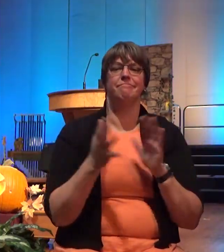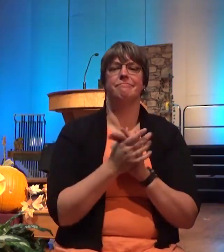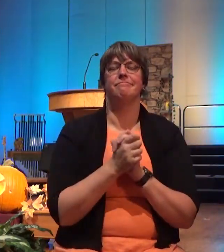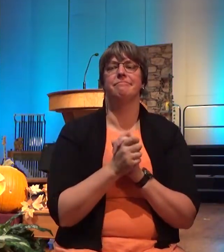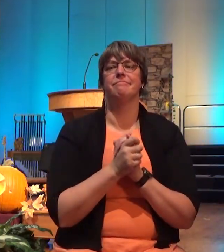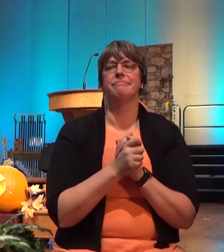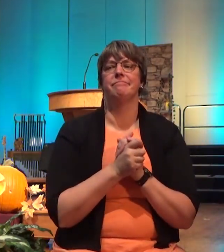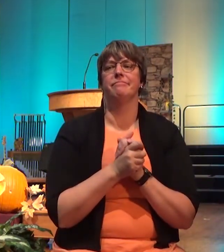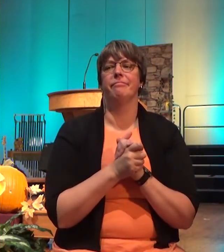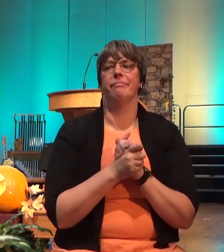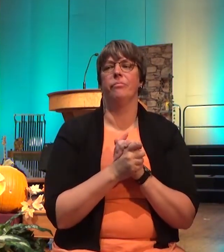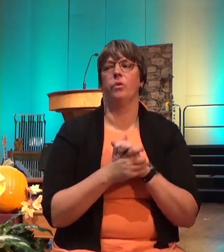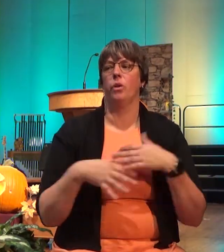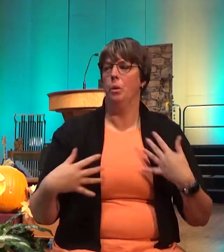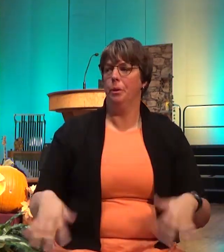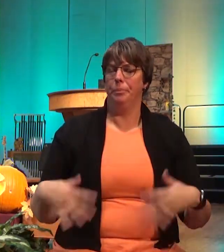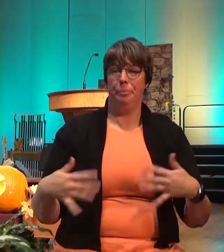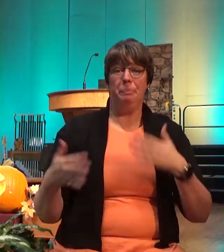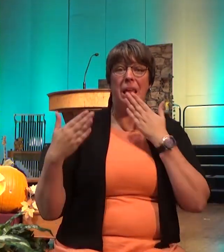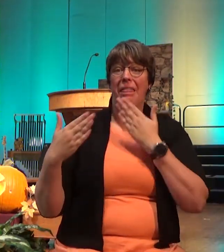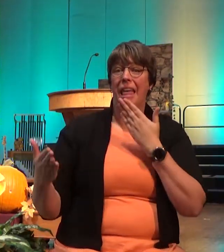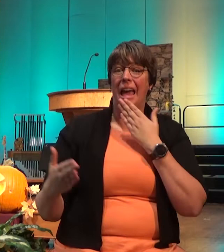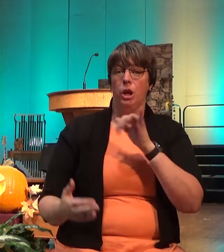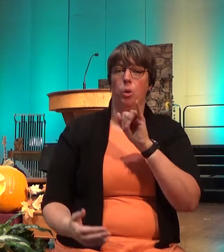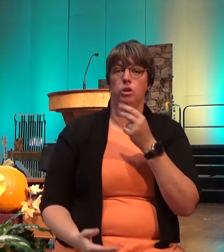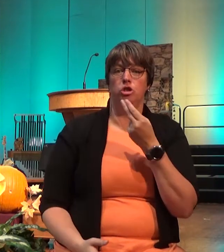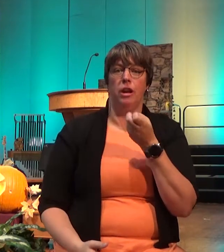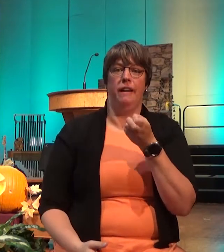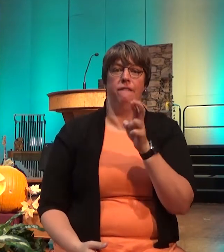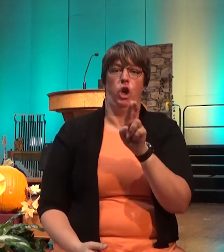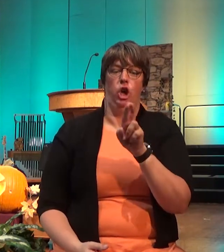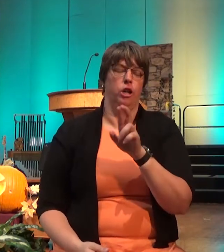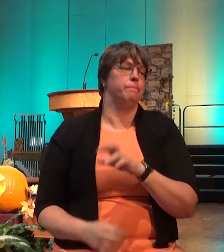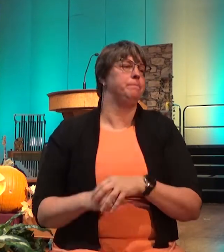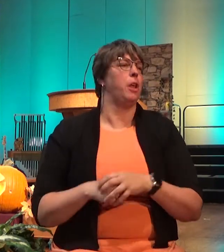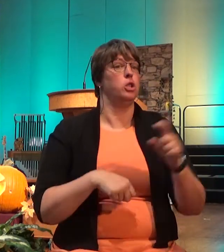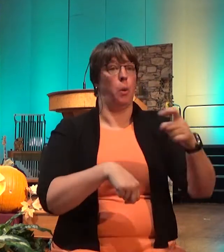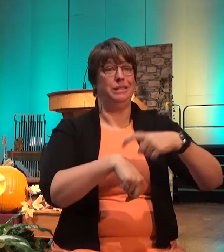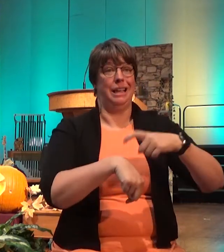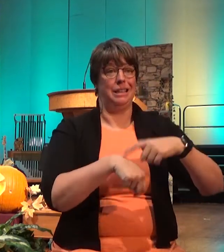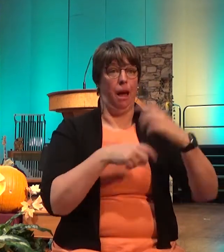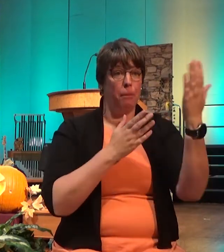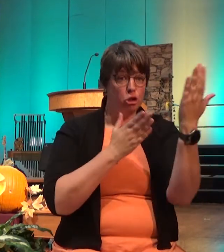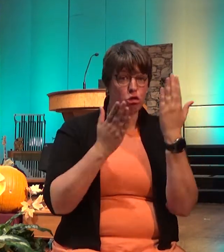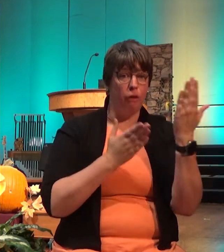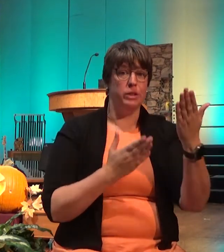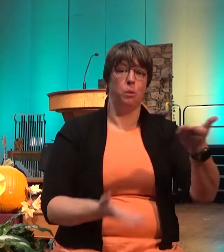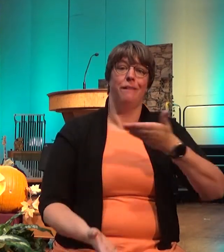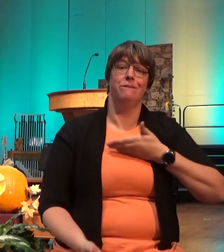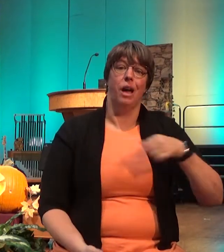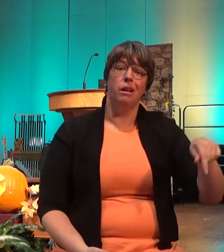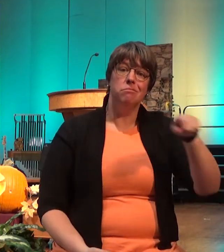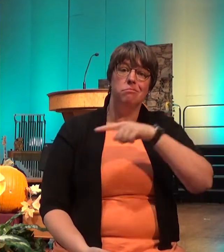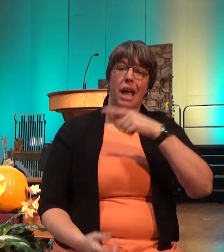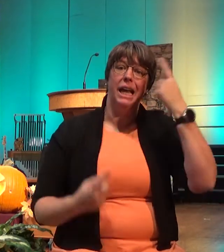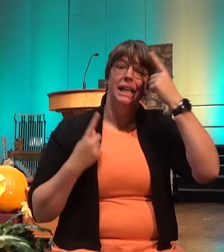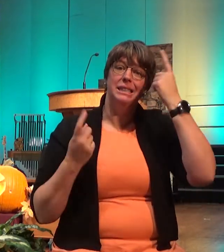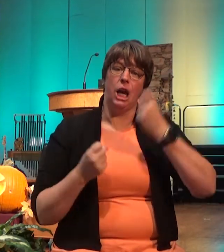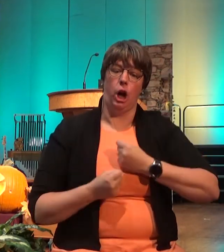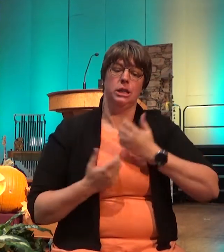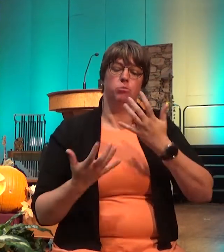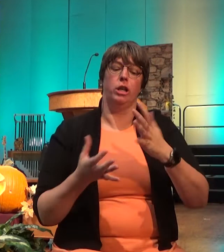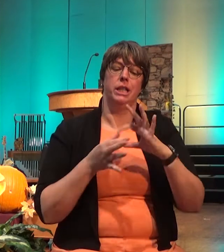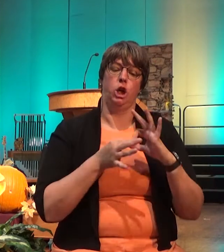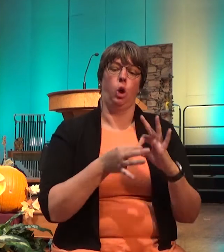Ah, thank you, Jennifer. This is the time in our service where we invite you to consider expressing your oneness